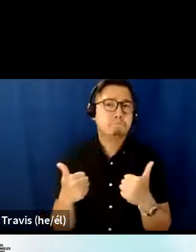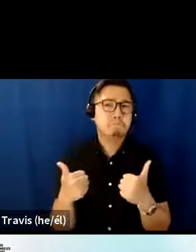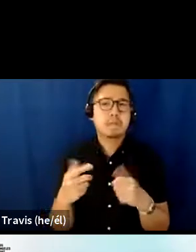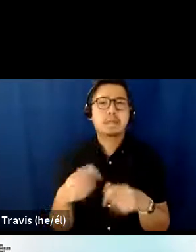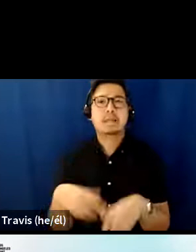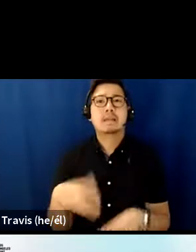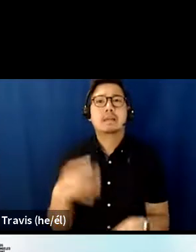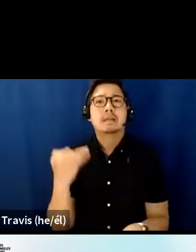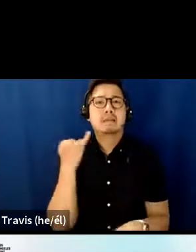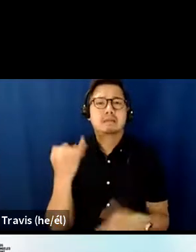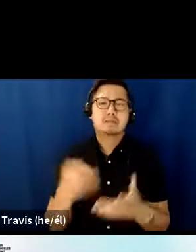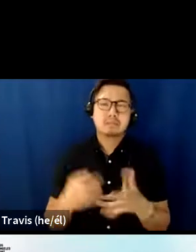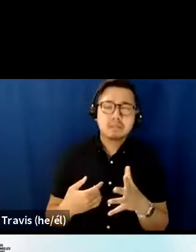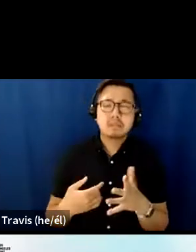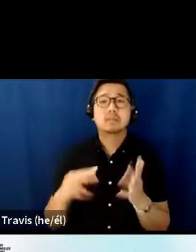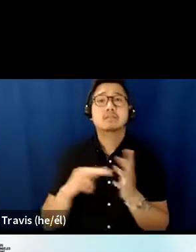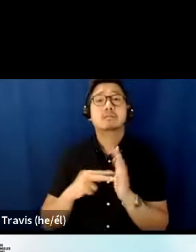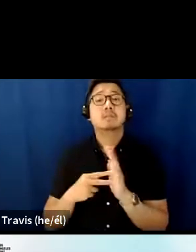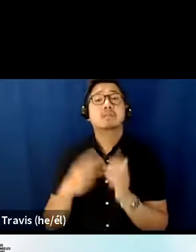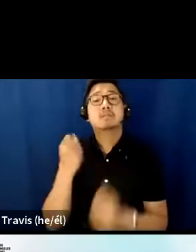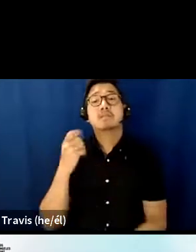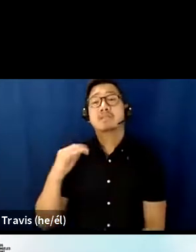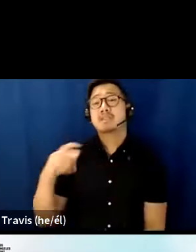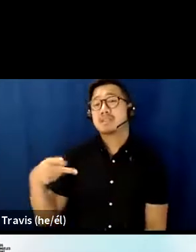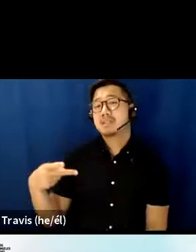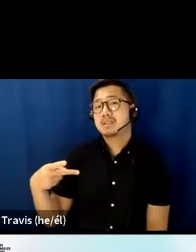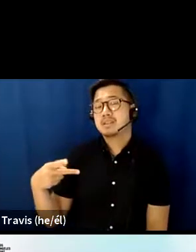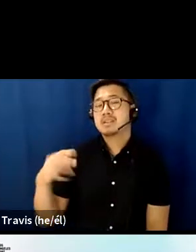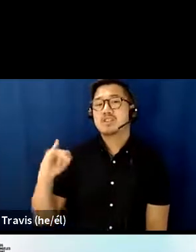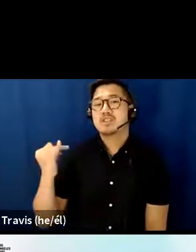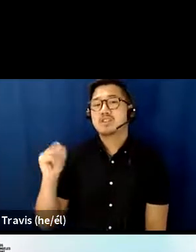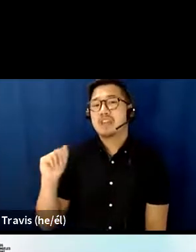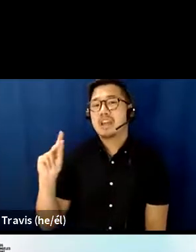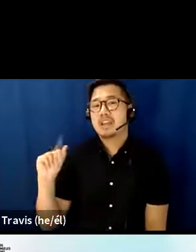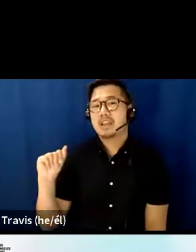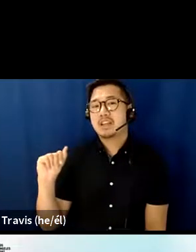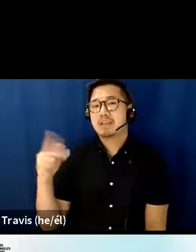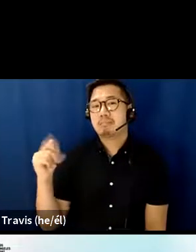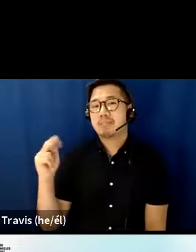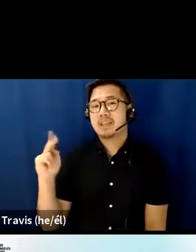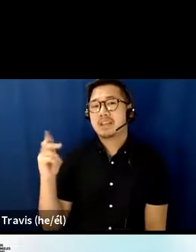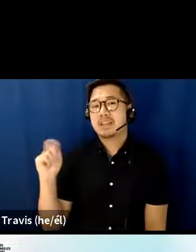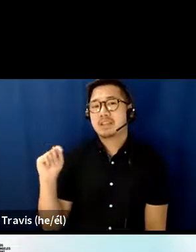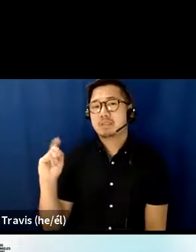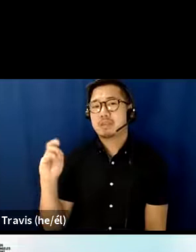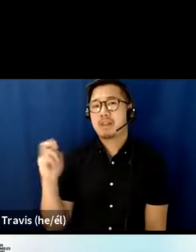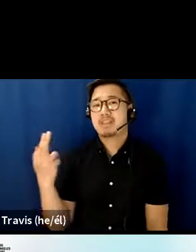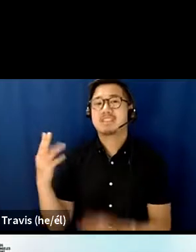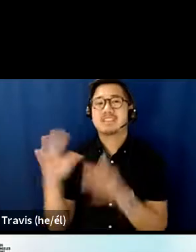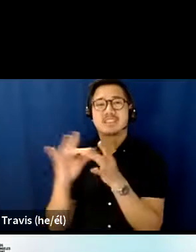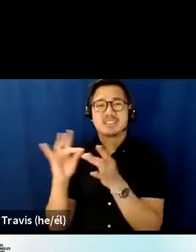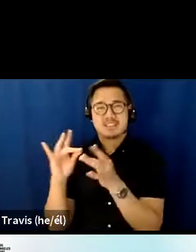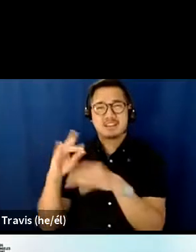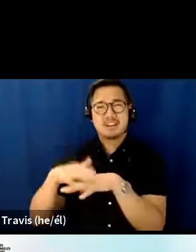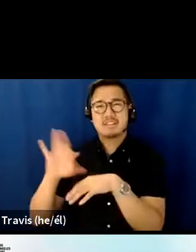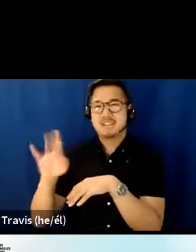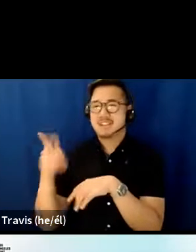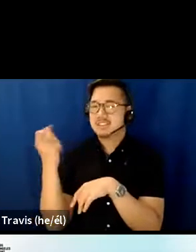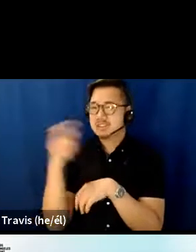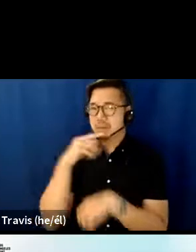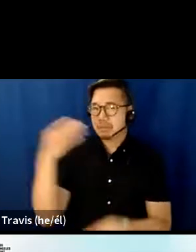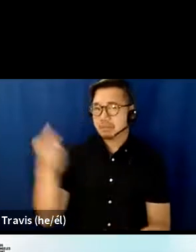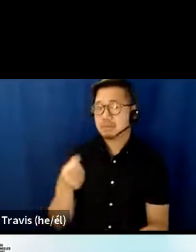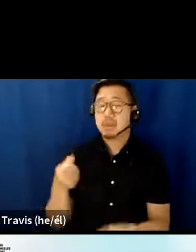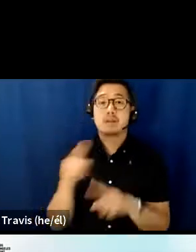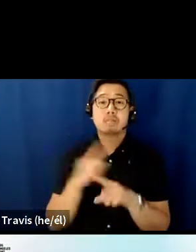said on Facebook, right? And she's not paying us, but well, listen, I'm gonna say it anyway. She said, sometimes you need to